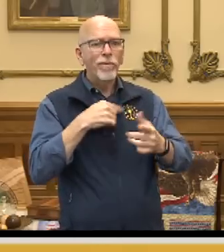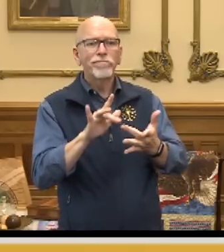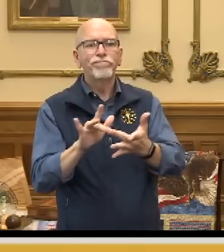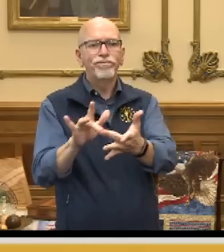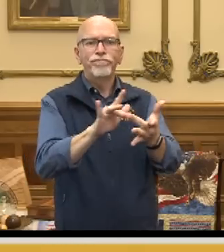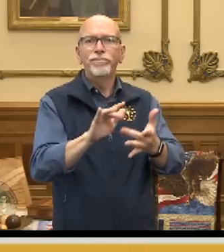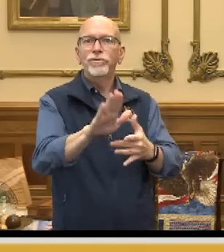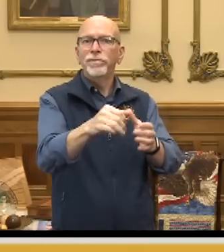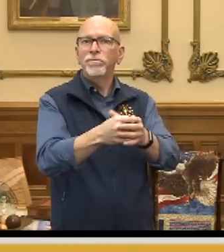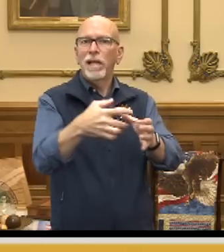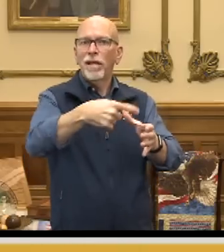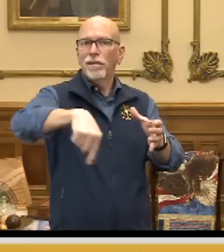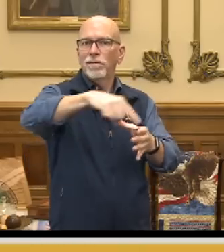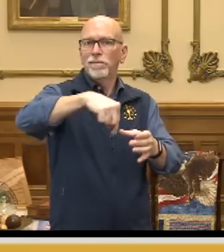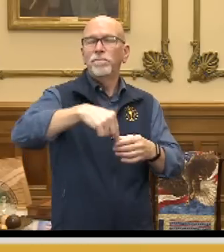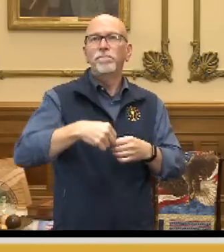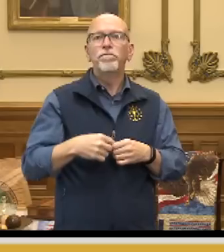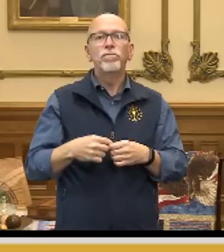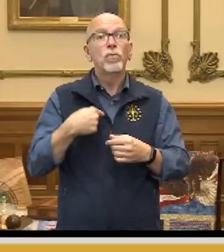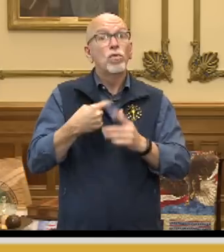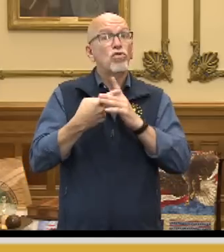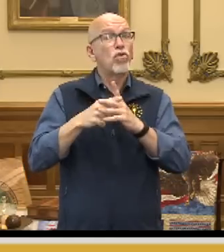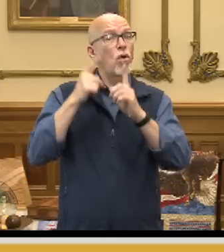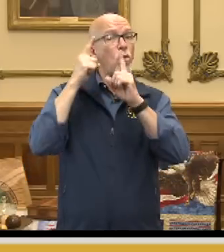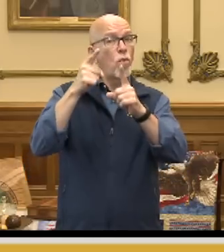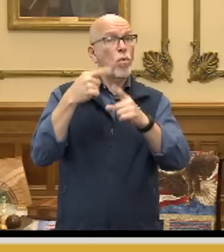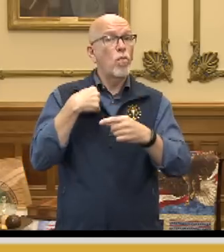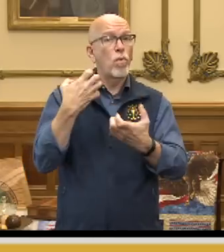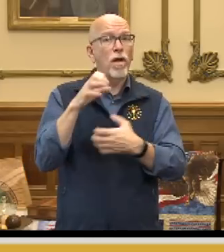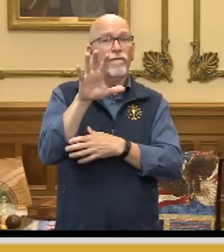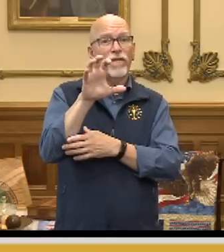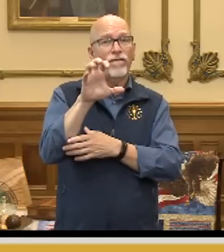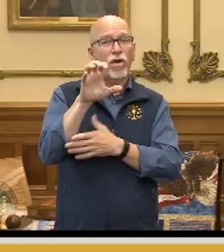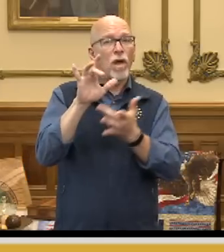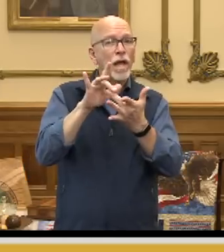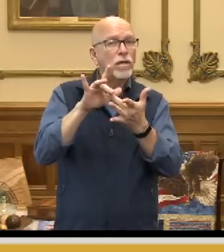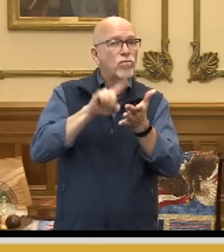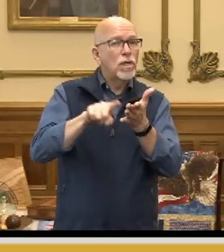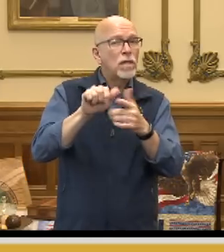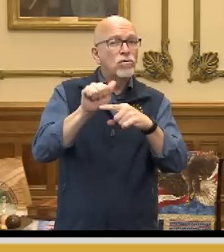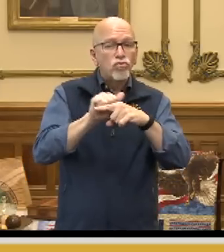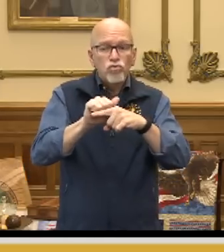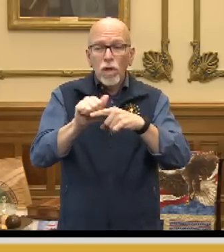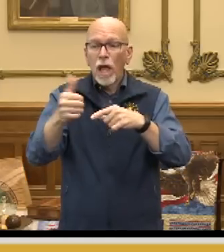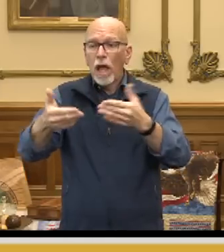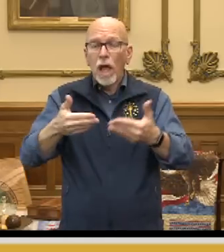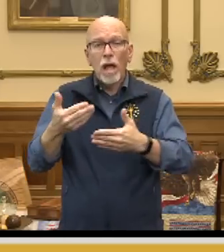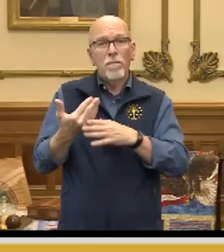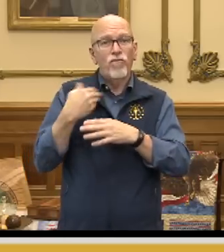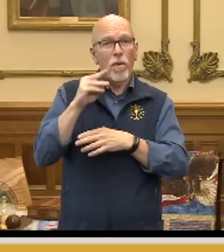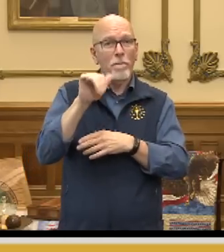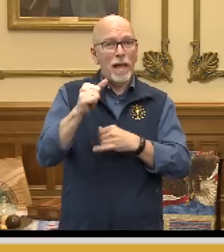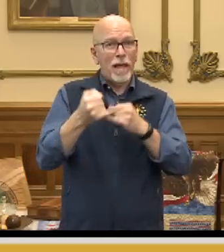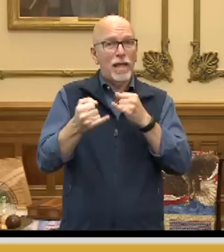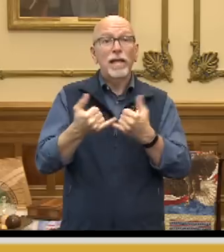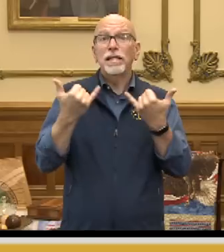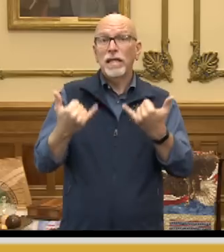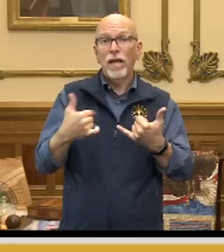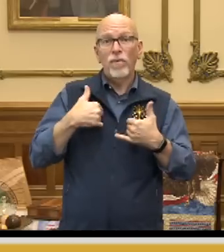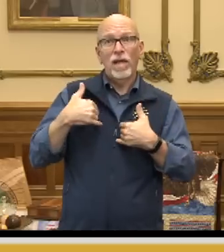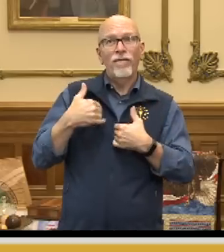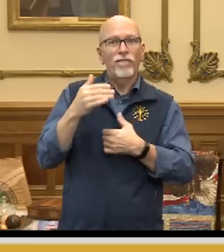contact tracing. We started with a goal of having 500 contact tracers hired and trained by the end of May. Today, we have